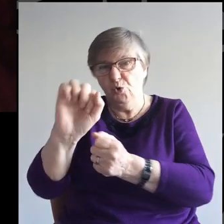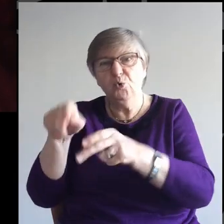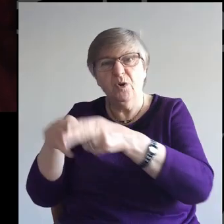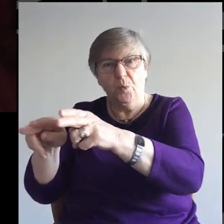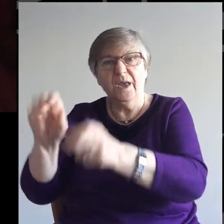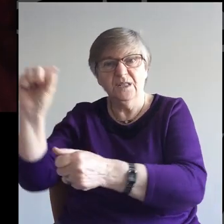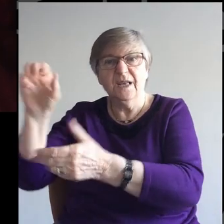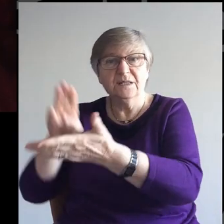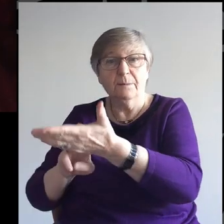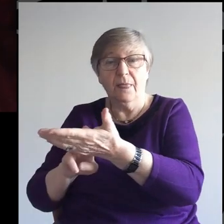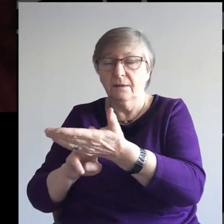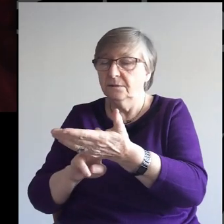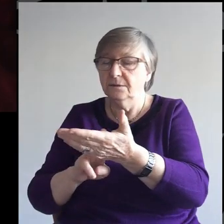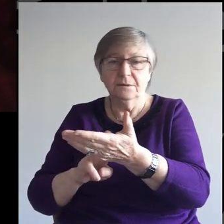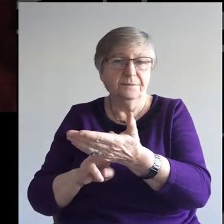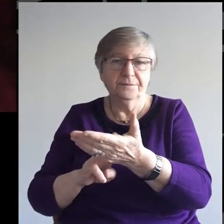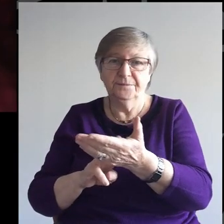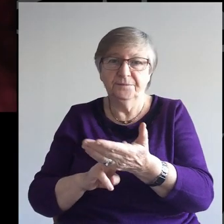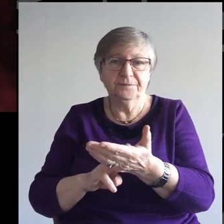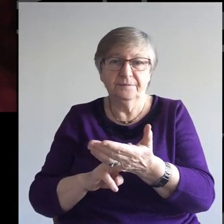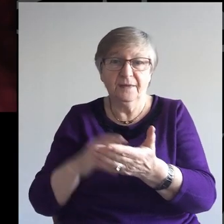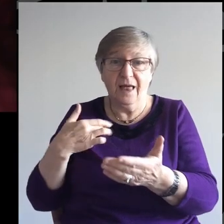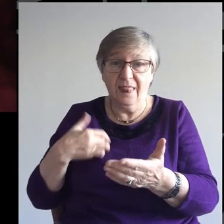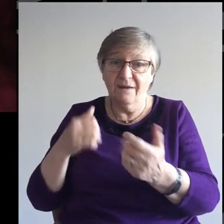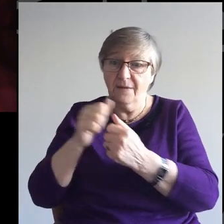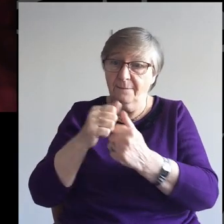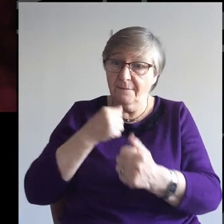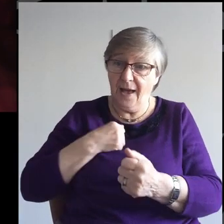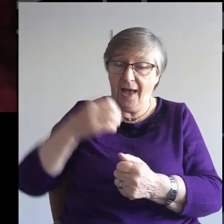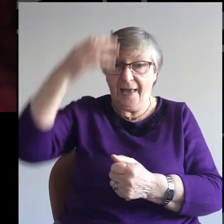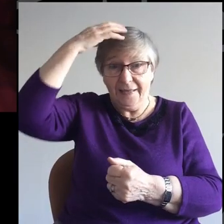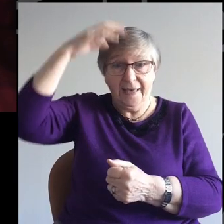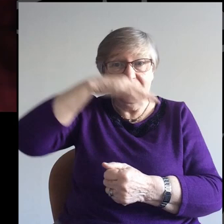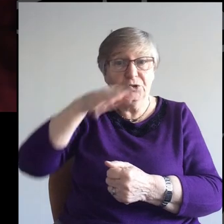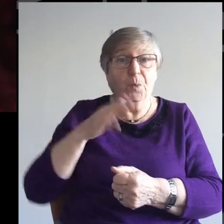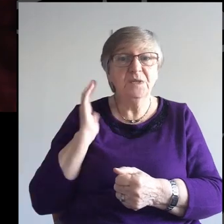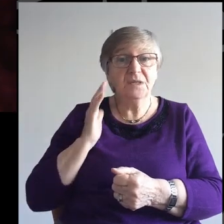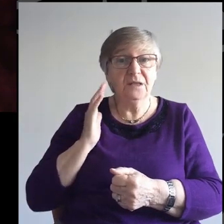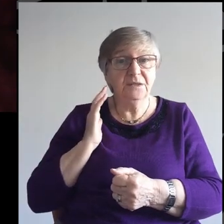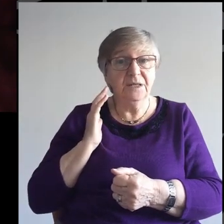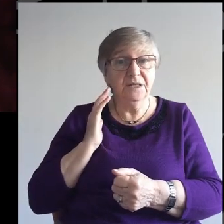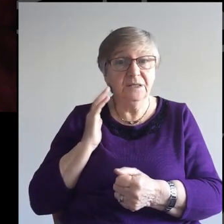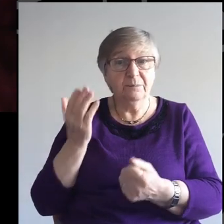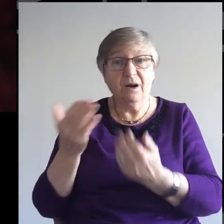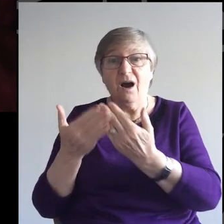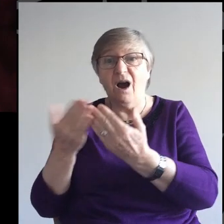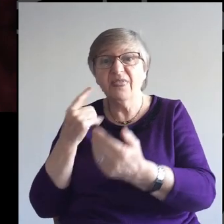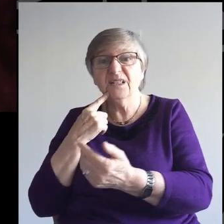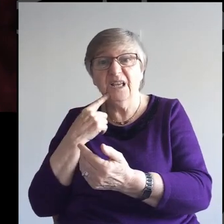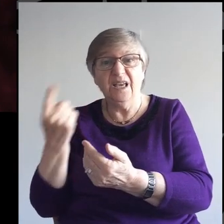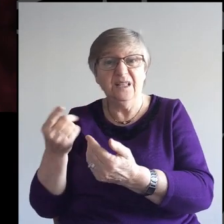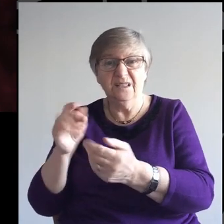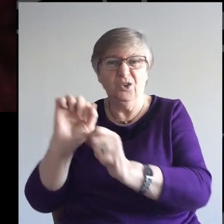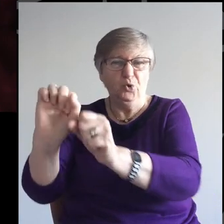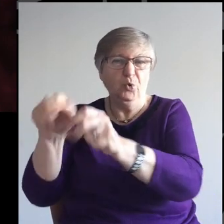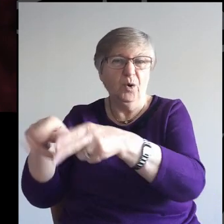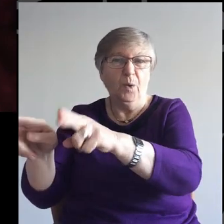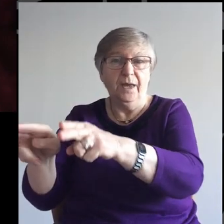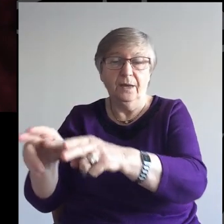the other six months? Has he said, live in my kingdom on Sundays but the other six days do what you like?